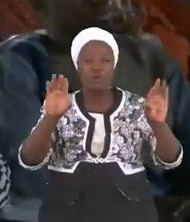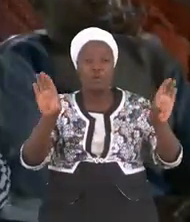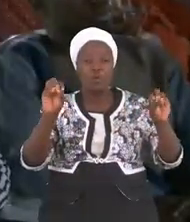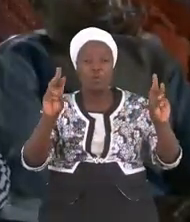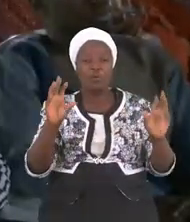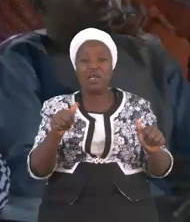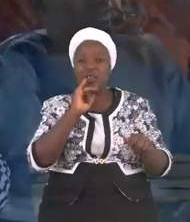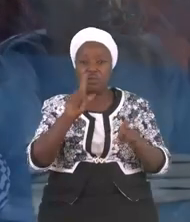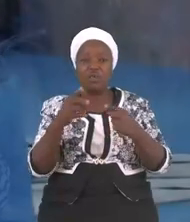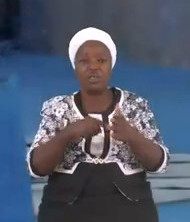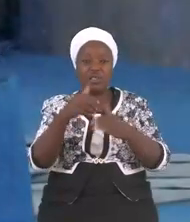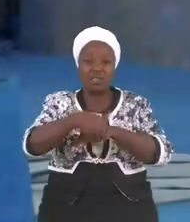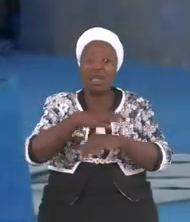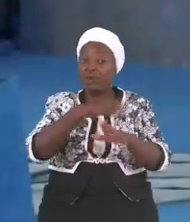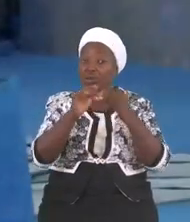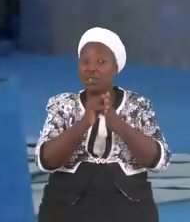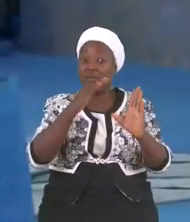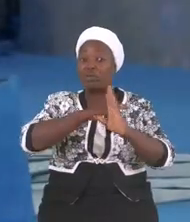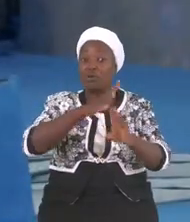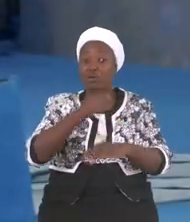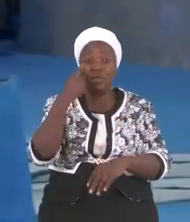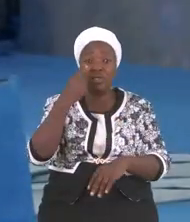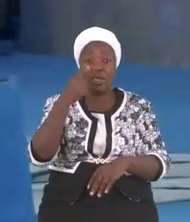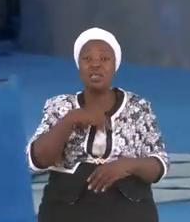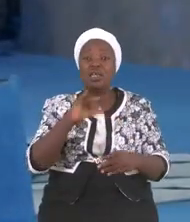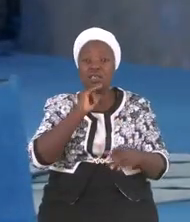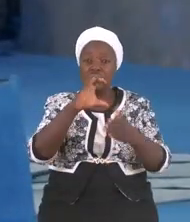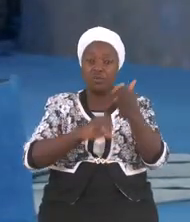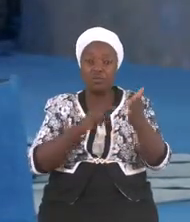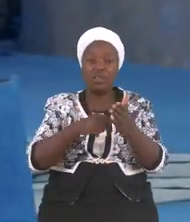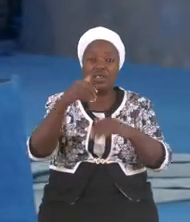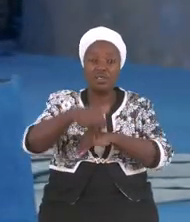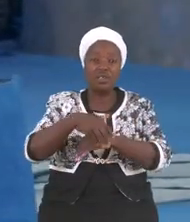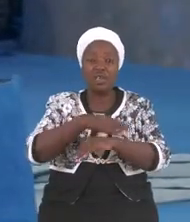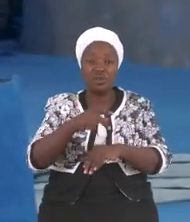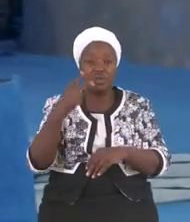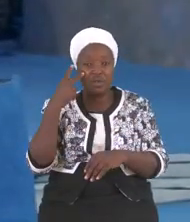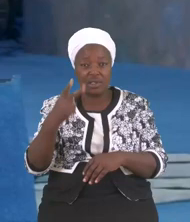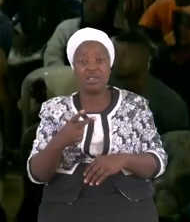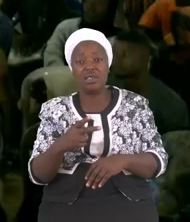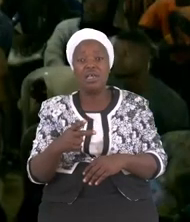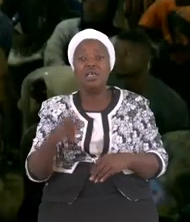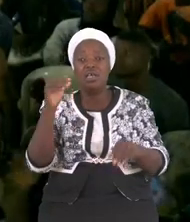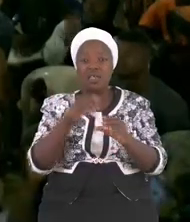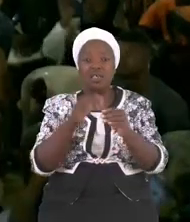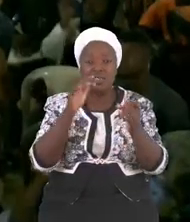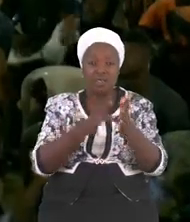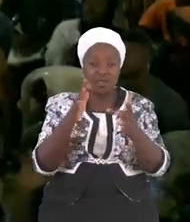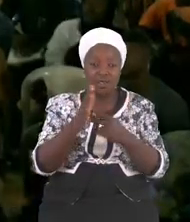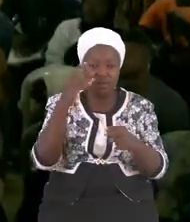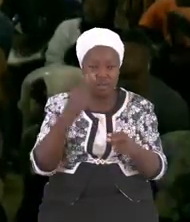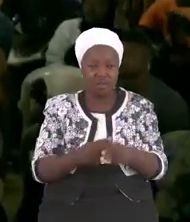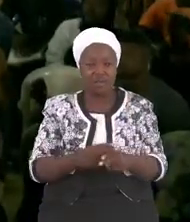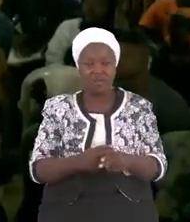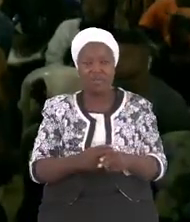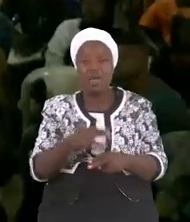your sight, they'll be removed tonight. You will be whole in Jesus' name. And then